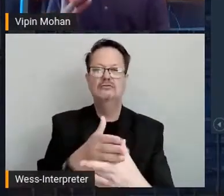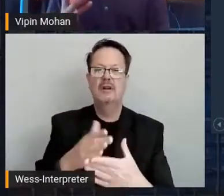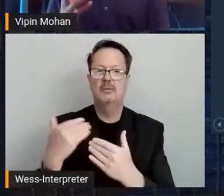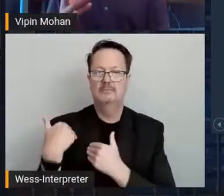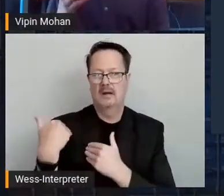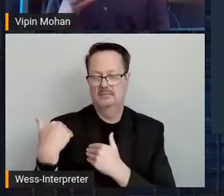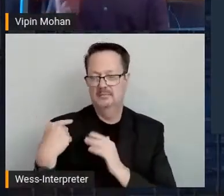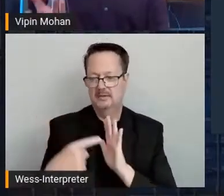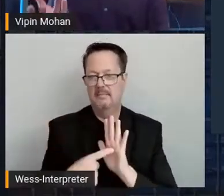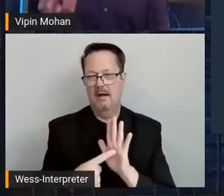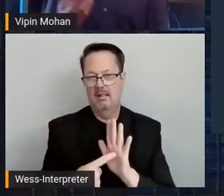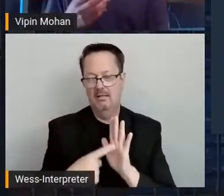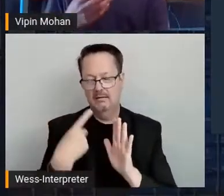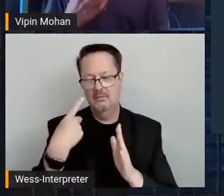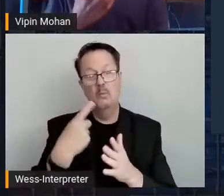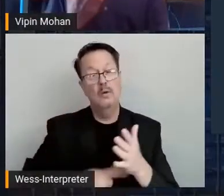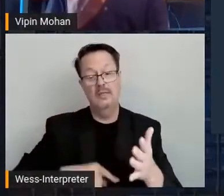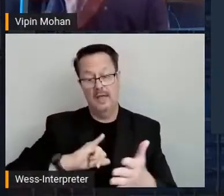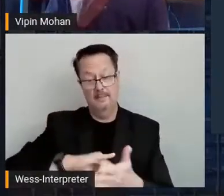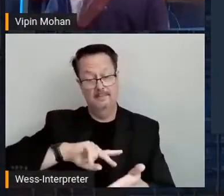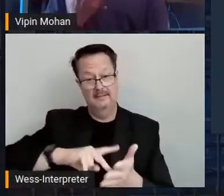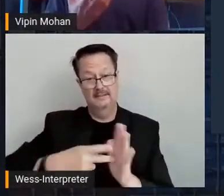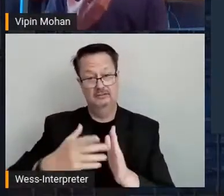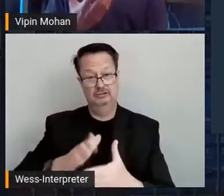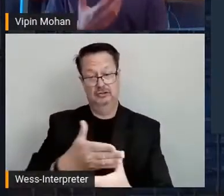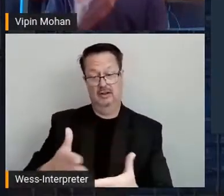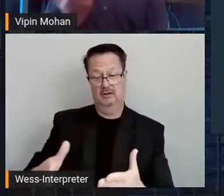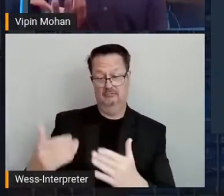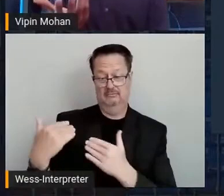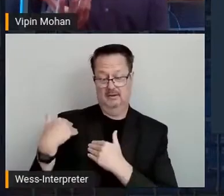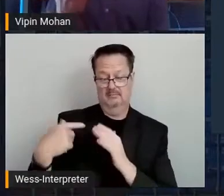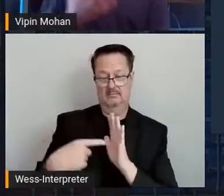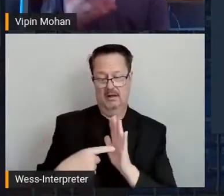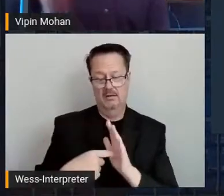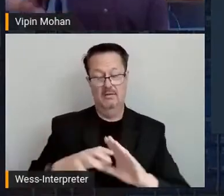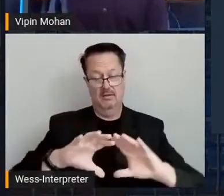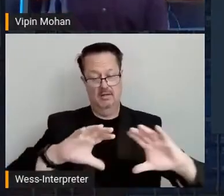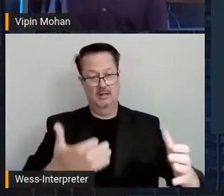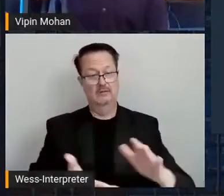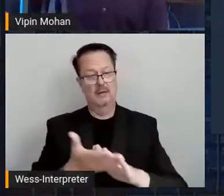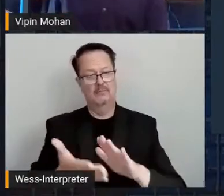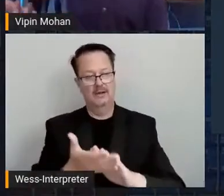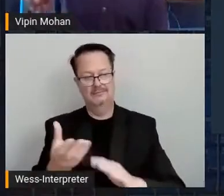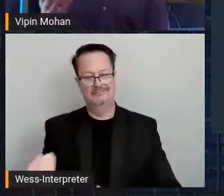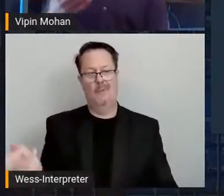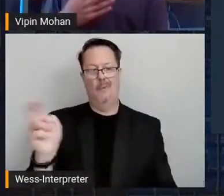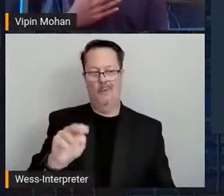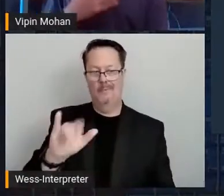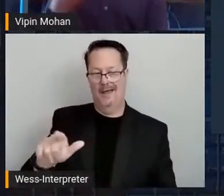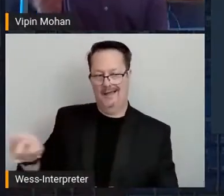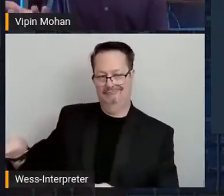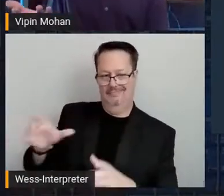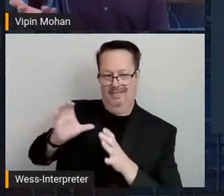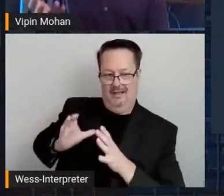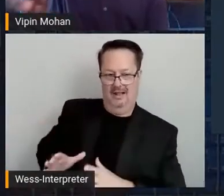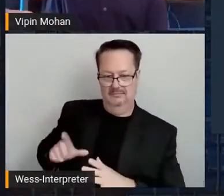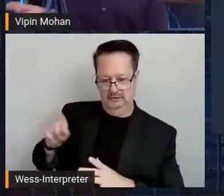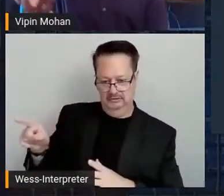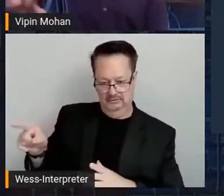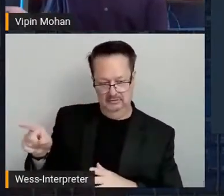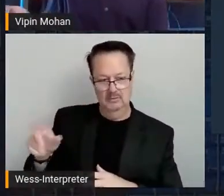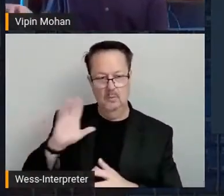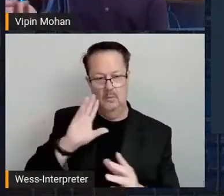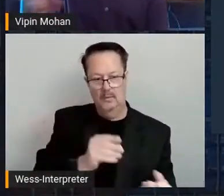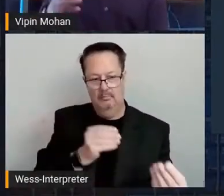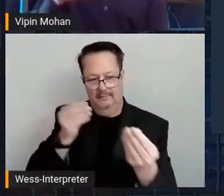model. And what I mean by that is, for example, the cluster upgrade operations will be owned by the customer. So we will provide the